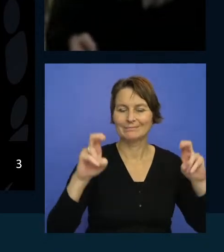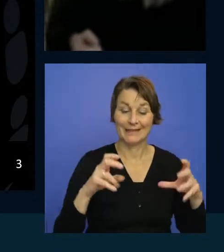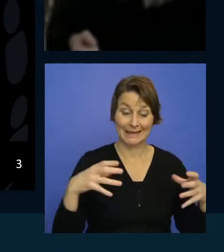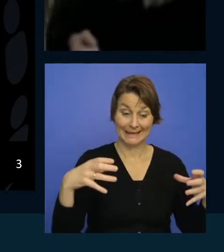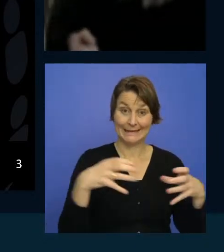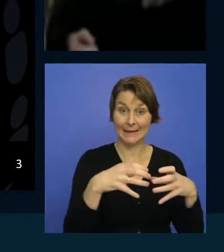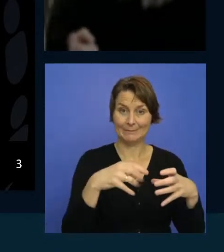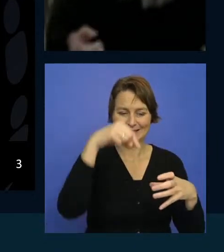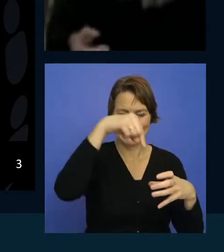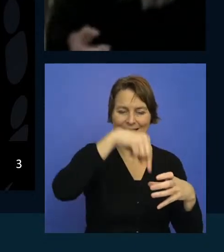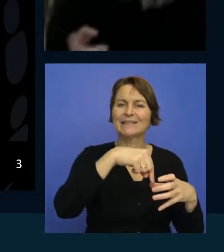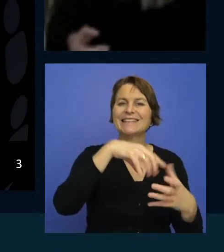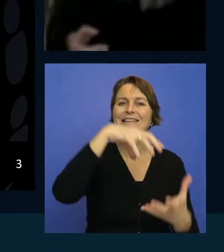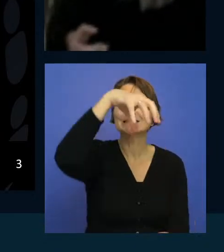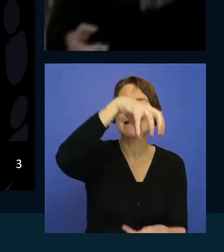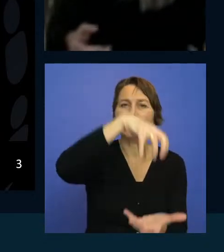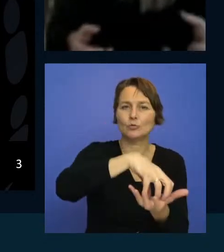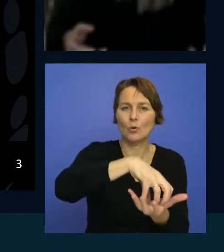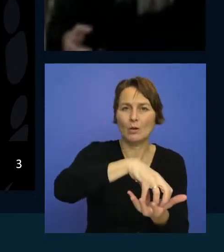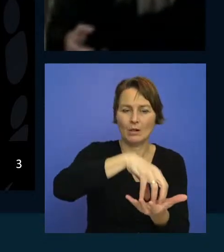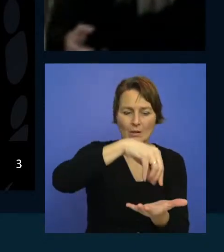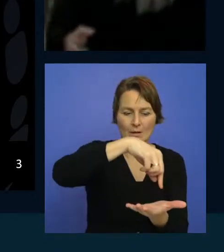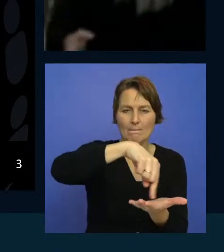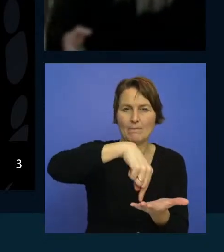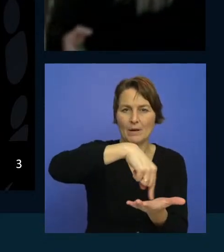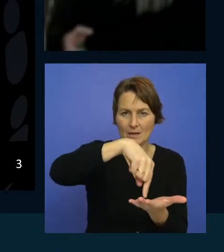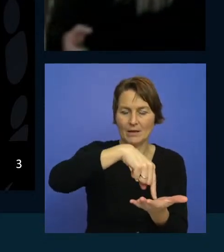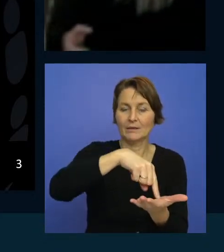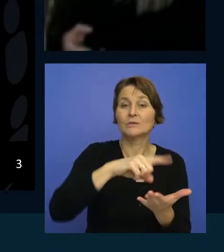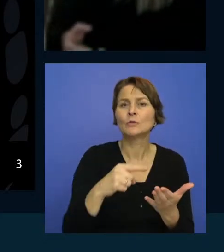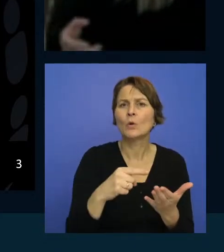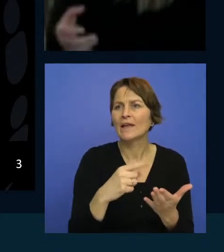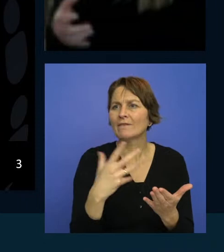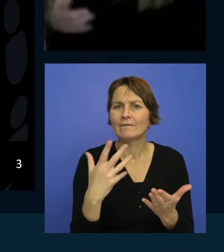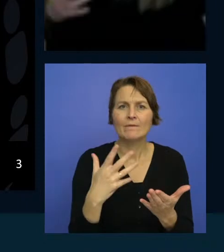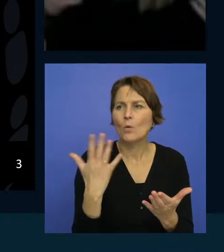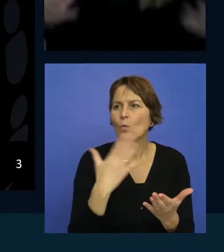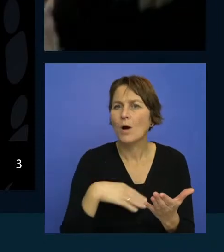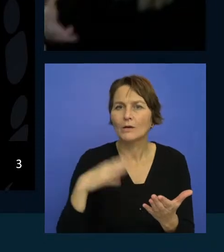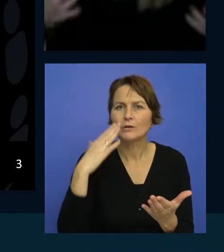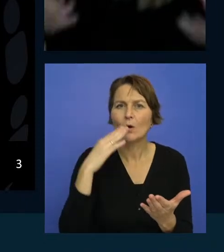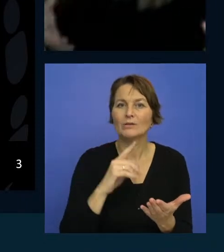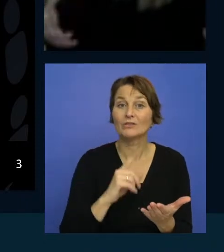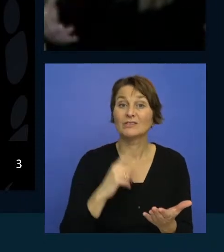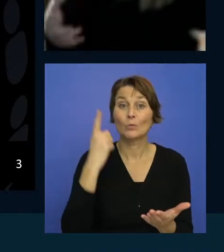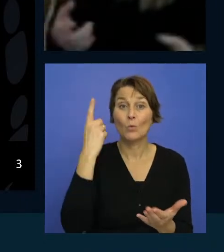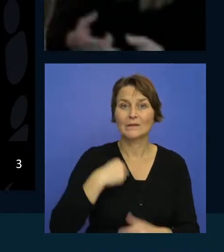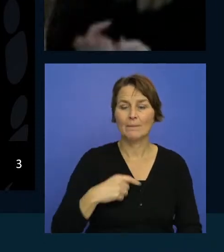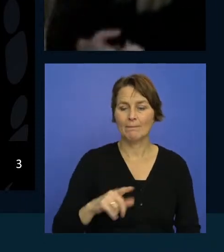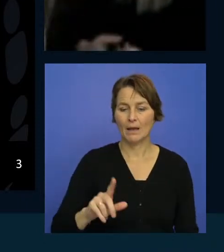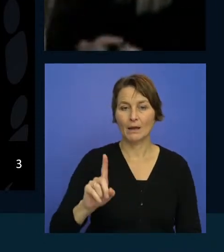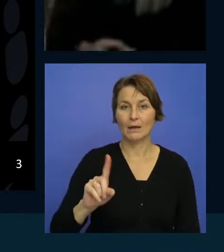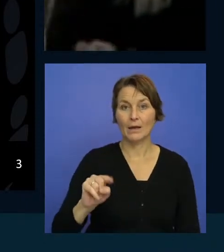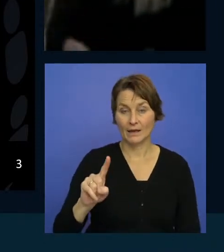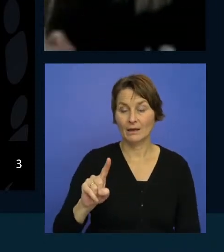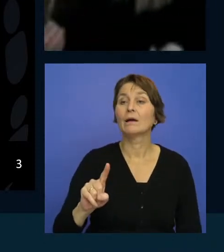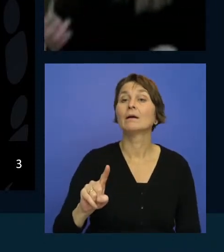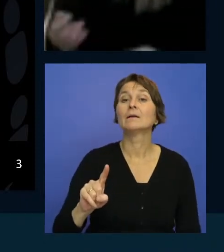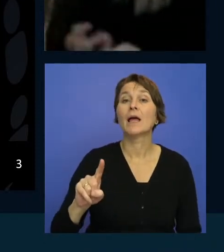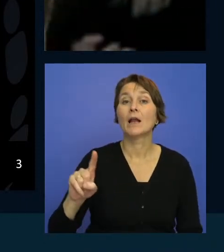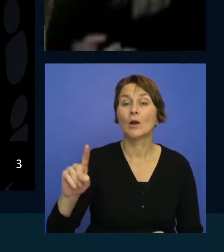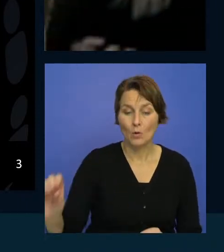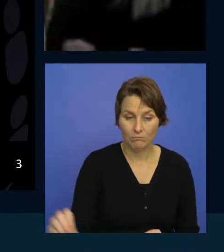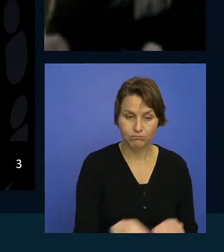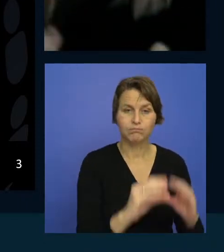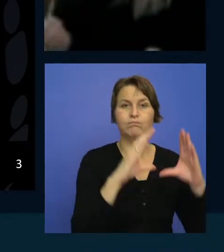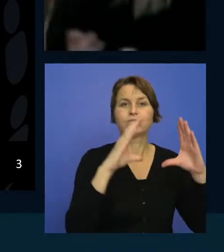ensure that insights are always just a click away from the conversations we're having with our colleagues, with